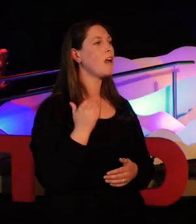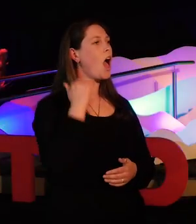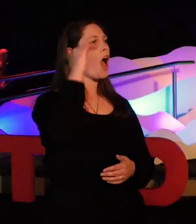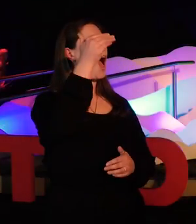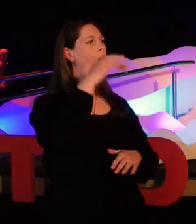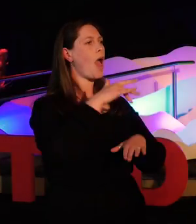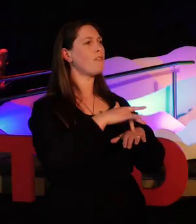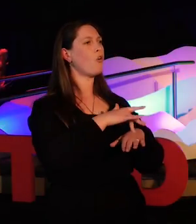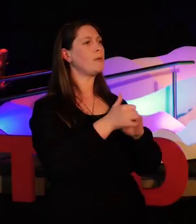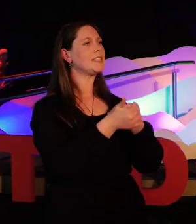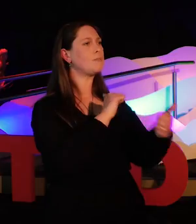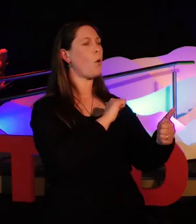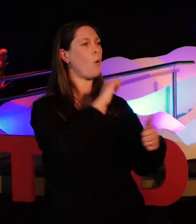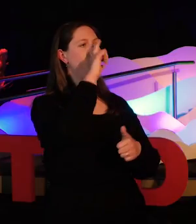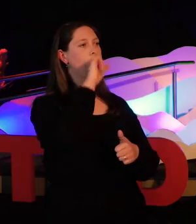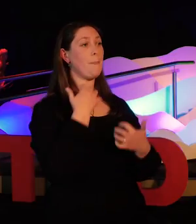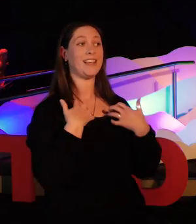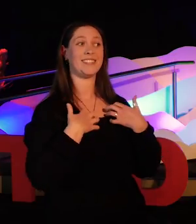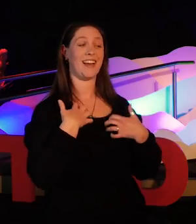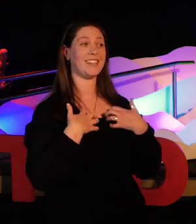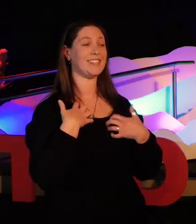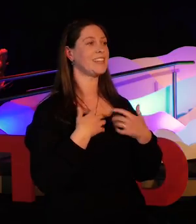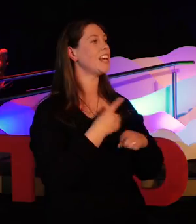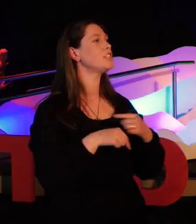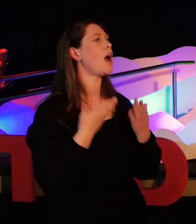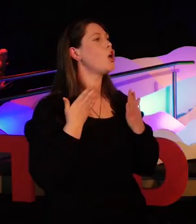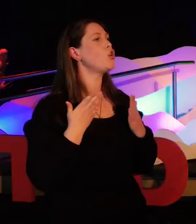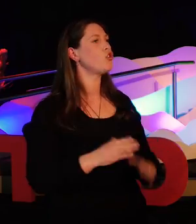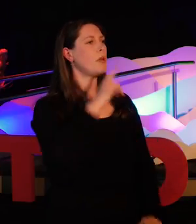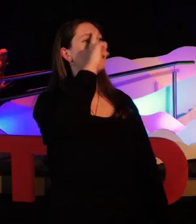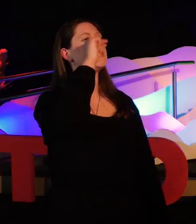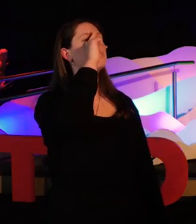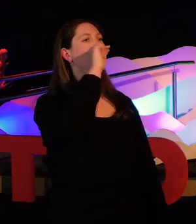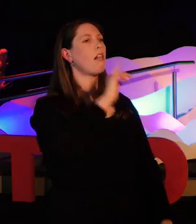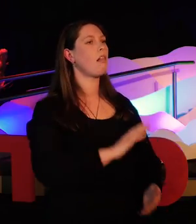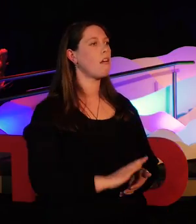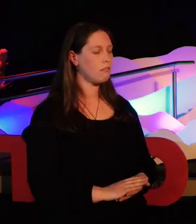High performance sport can be amazingly exciting when it's about human potential.